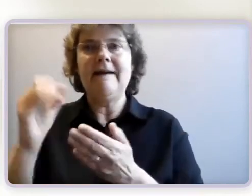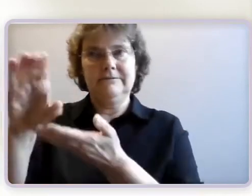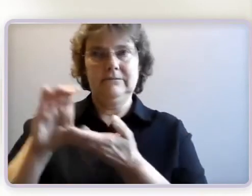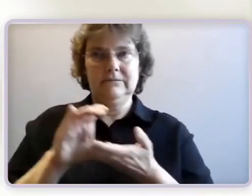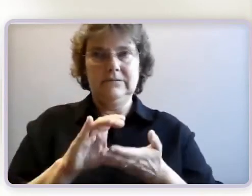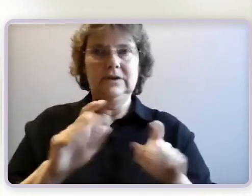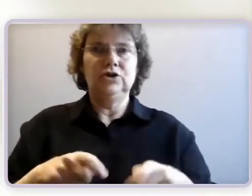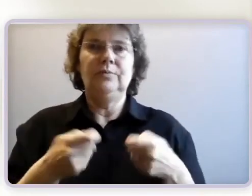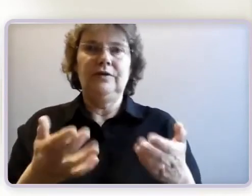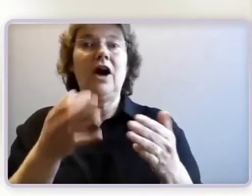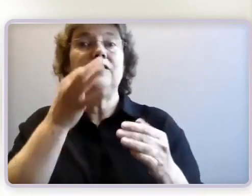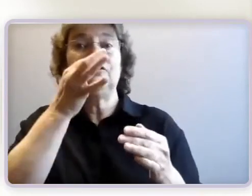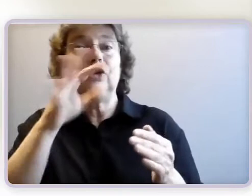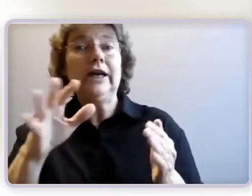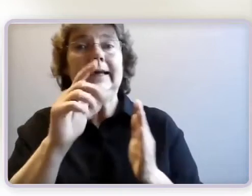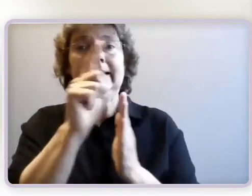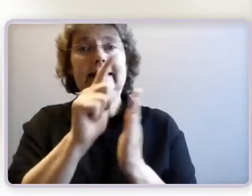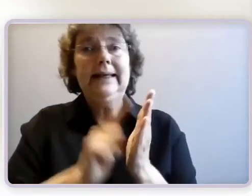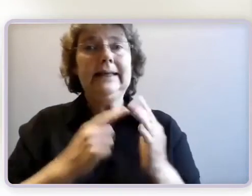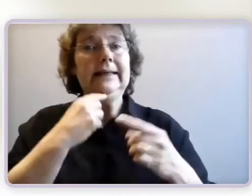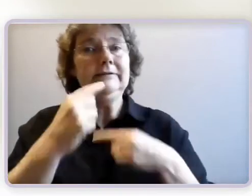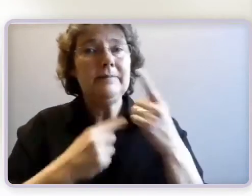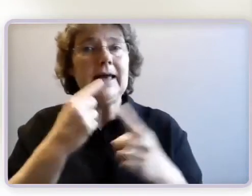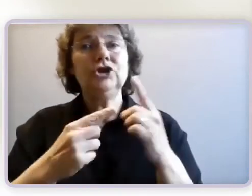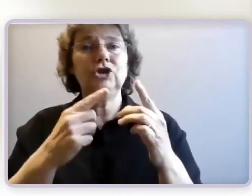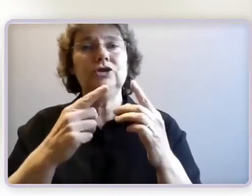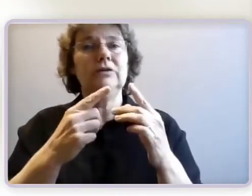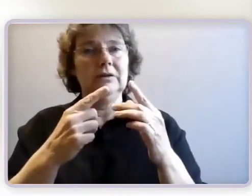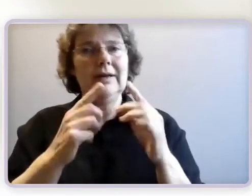legal information, advice and support.